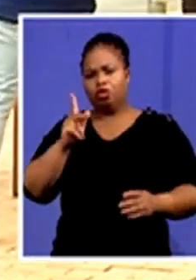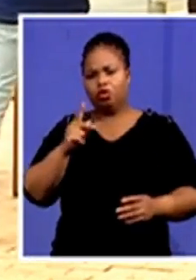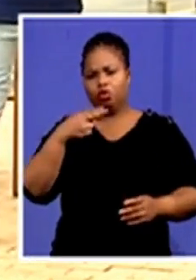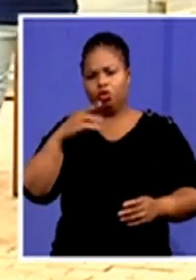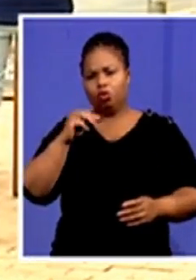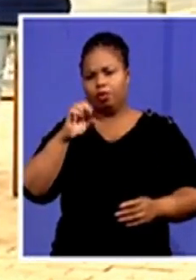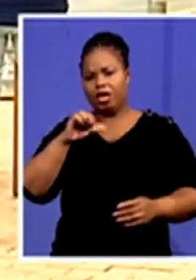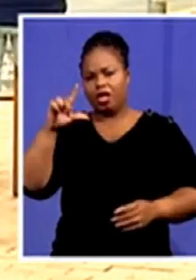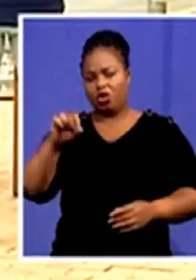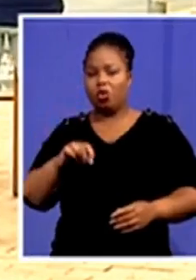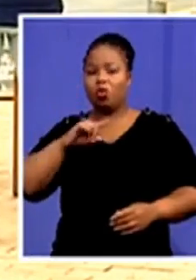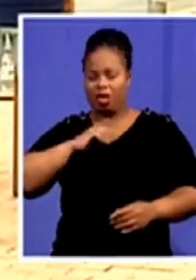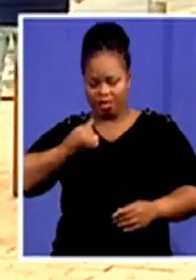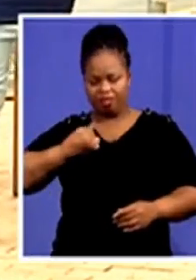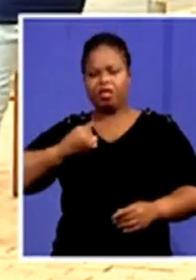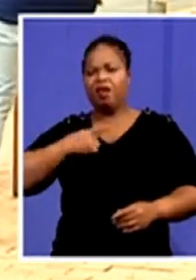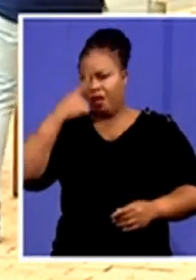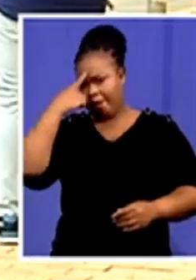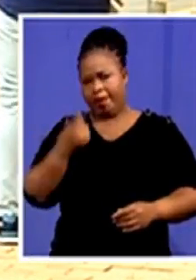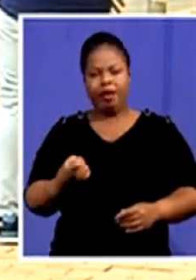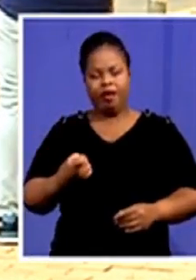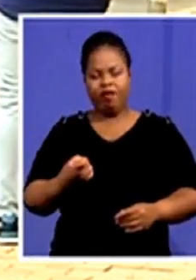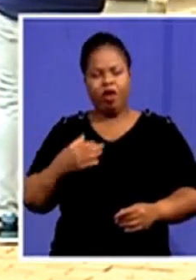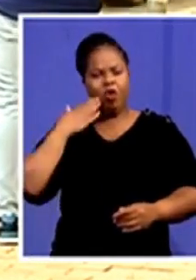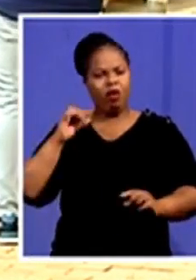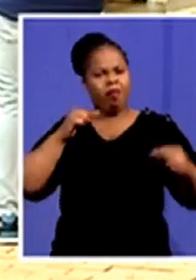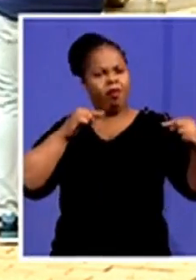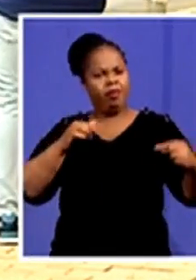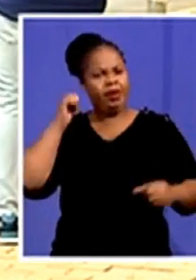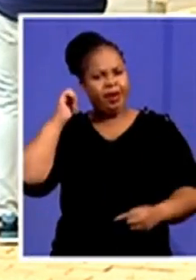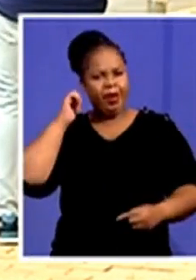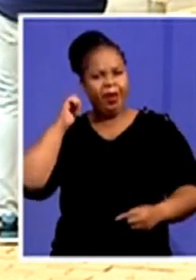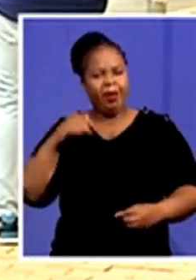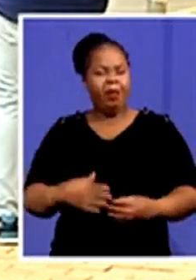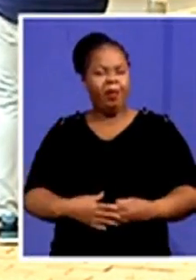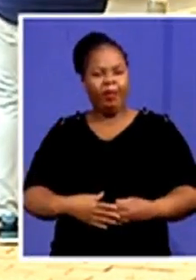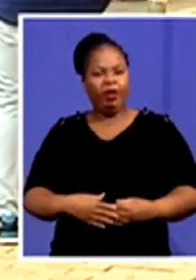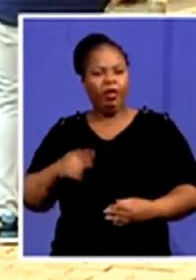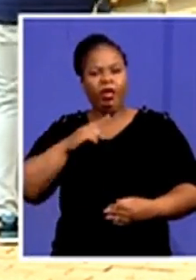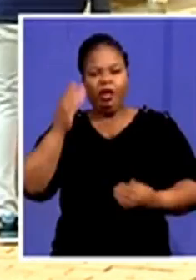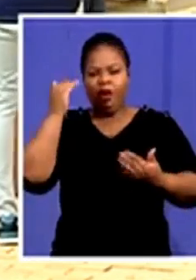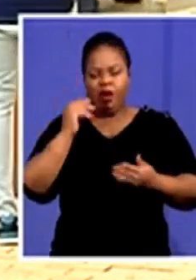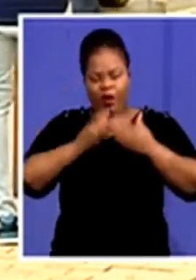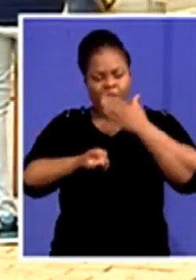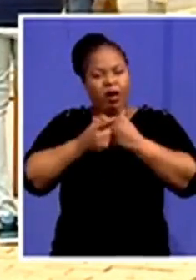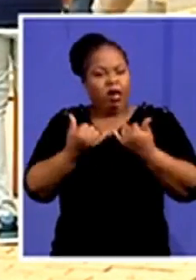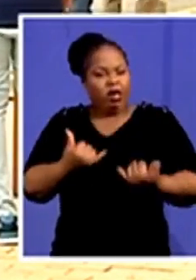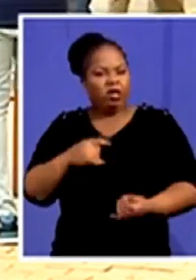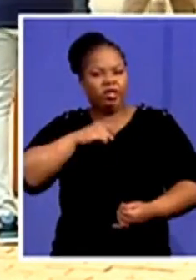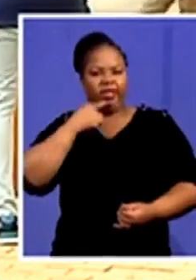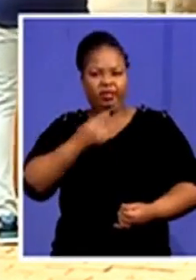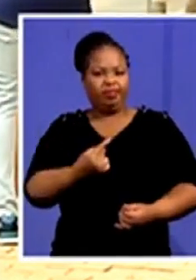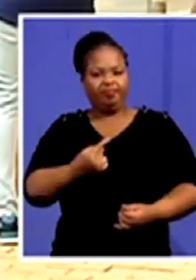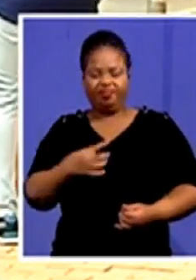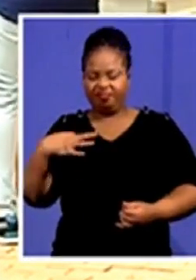believes in his argument yesterday and the argument that is expected to take place today at his bail application. He